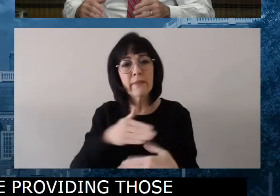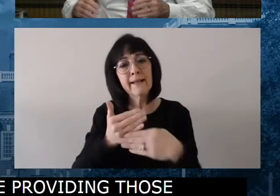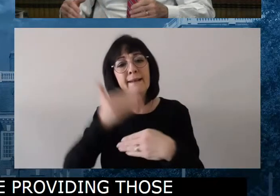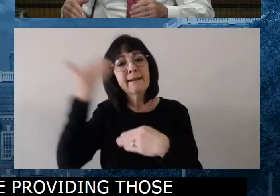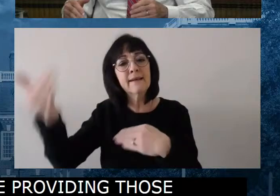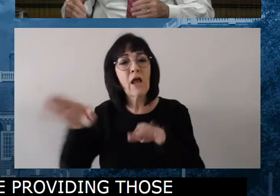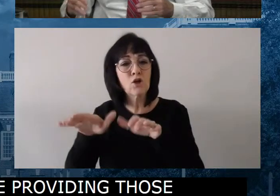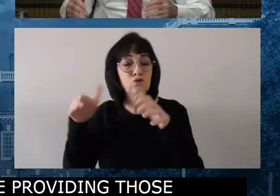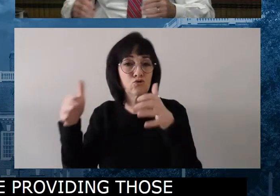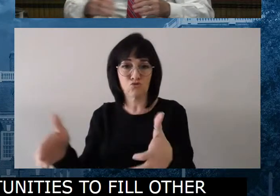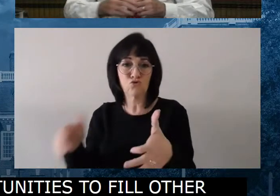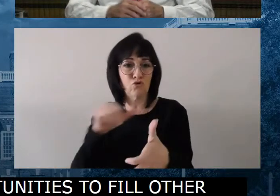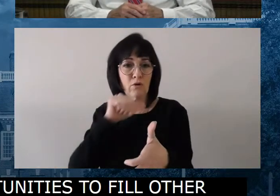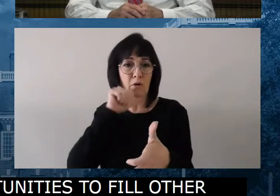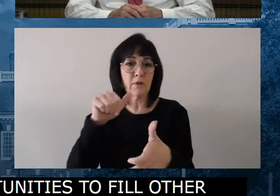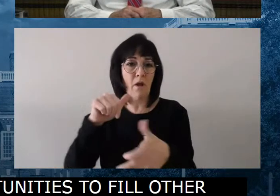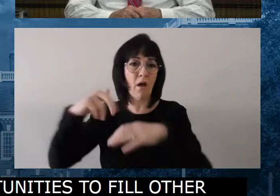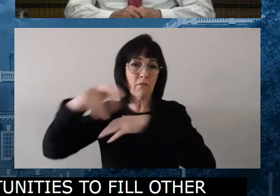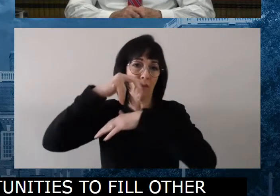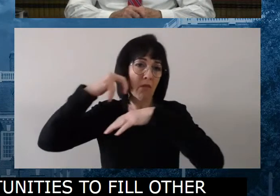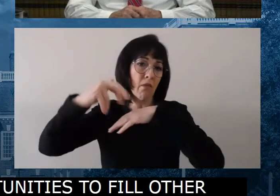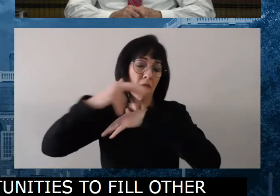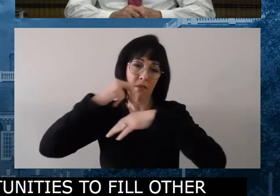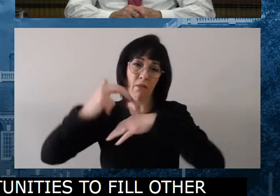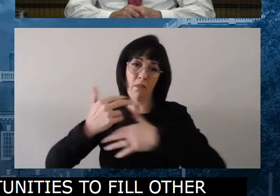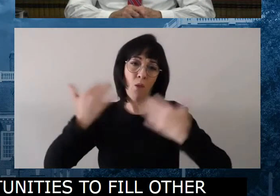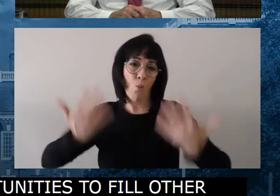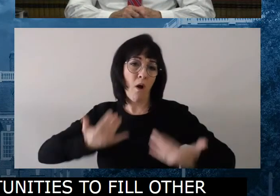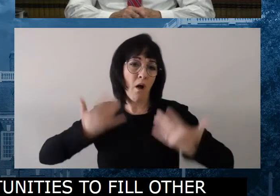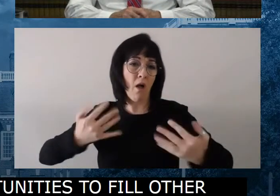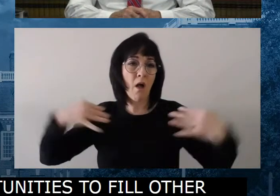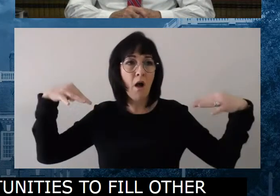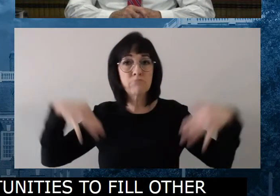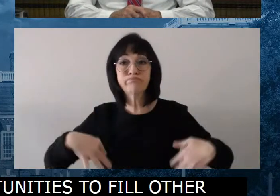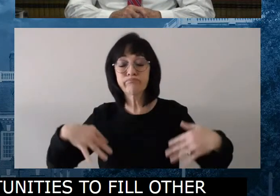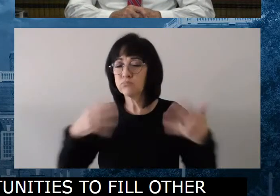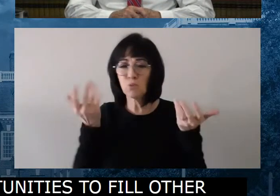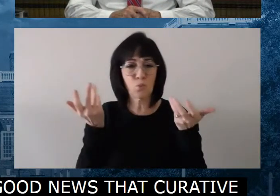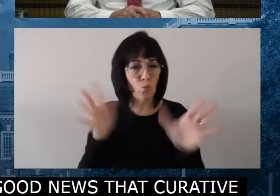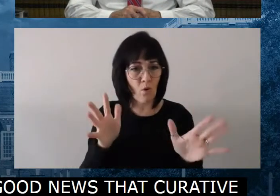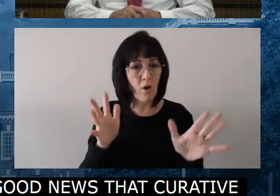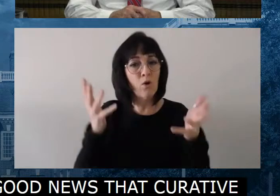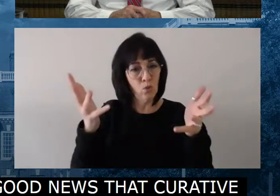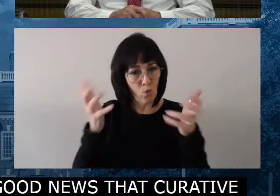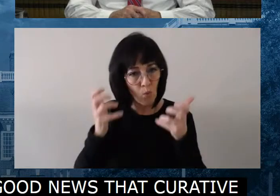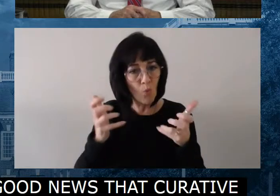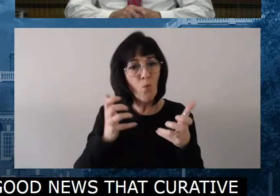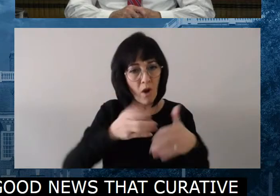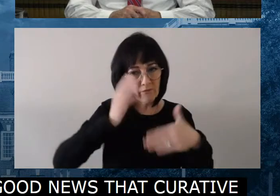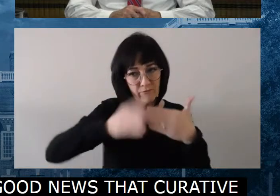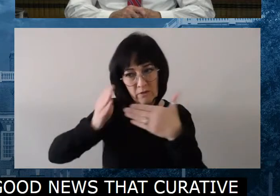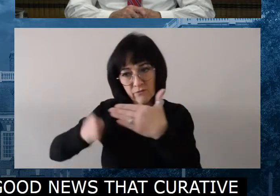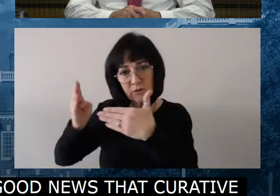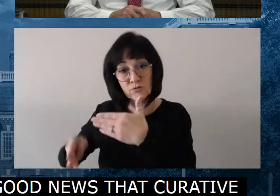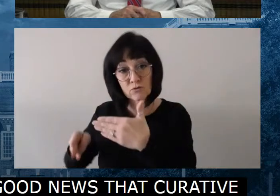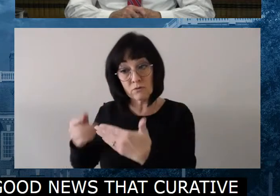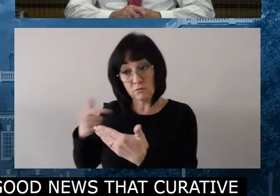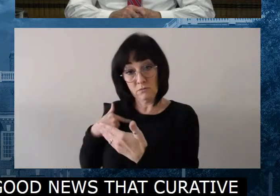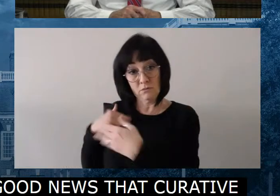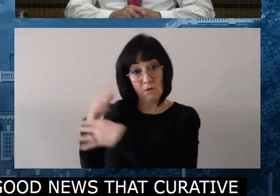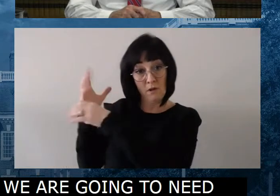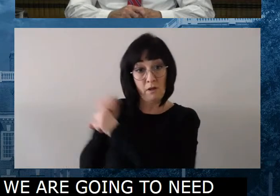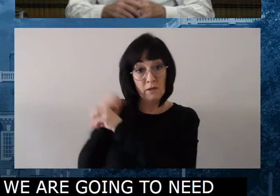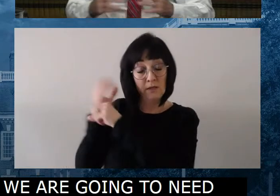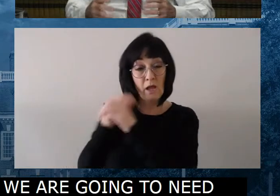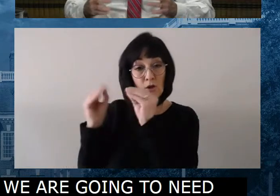to ramp up because we're going to need that capacity, particularly as we get more allocation of vaccines, we get more people